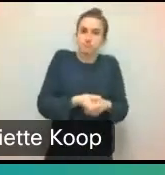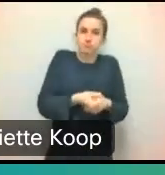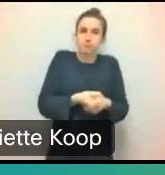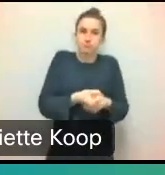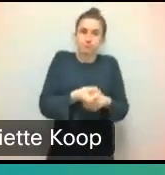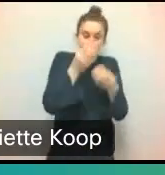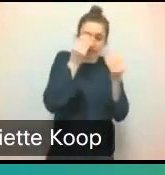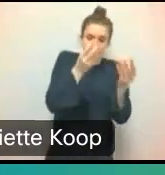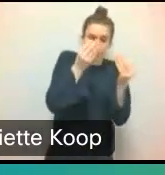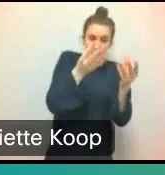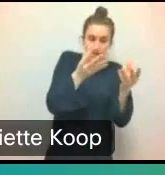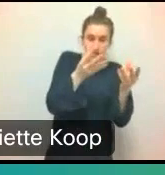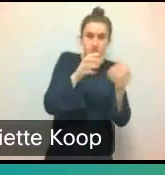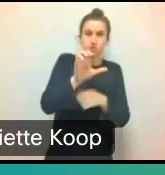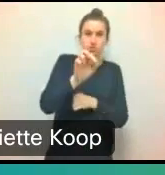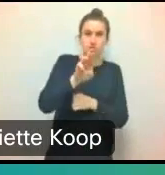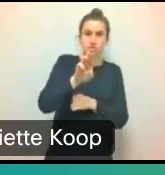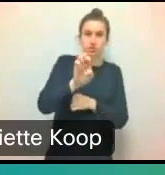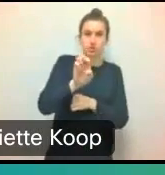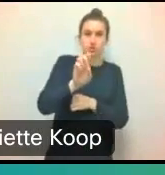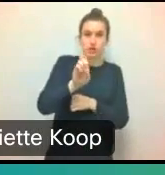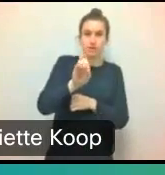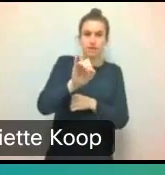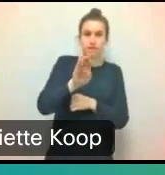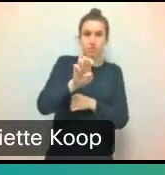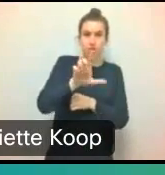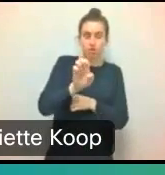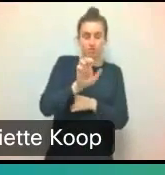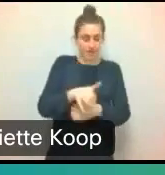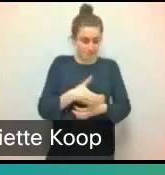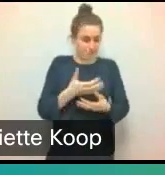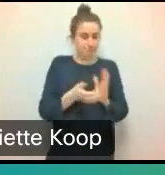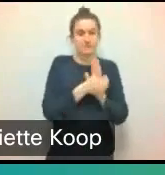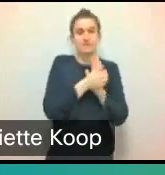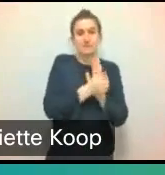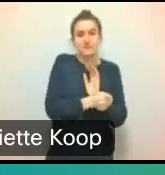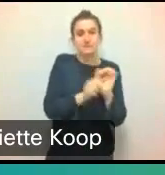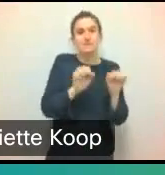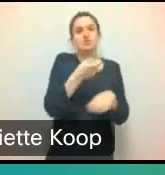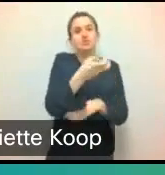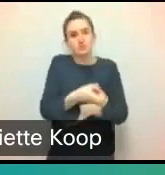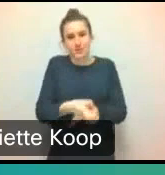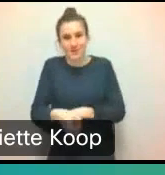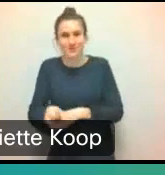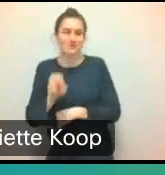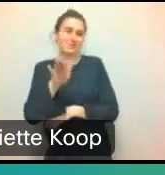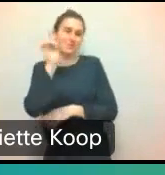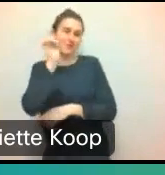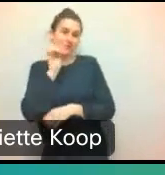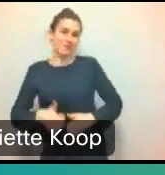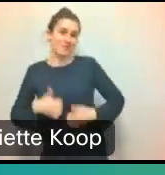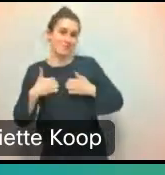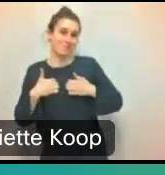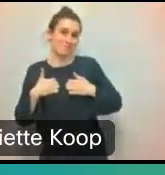get into a little bit of that, becomes a skill that is transferable to your everyday life. And you might even do some of